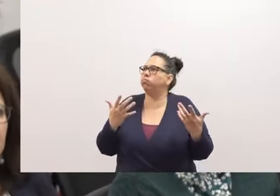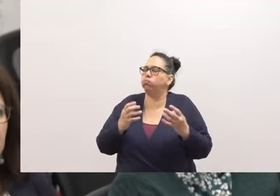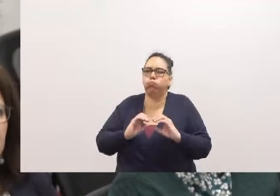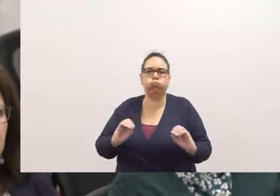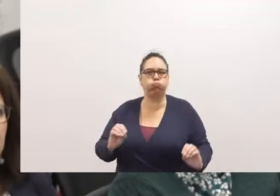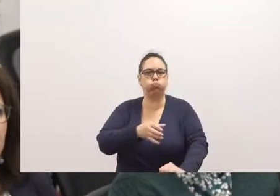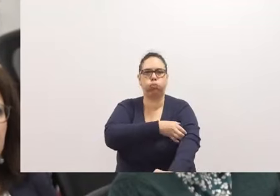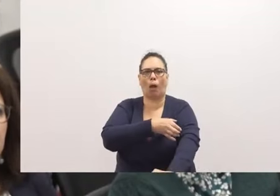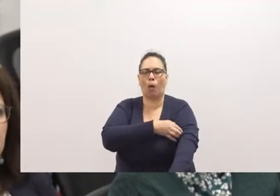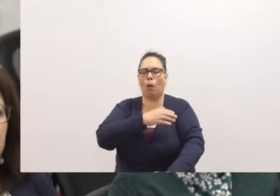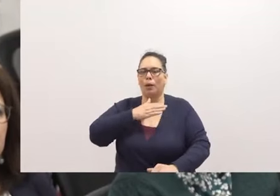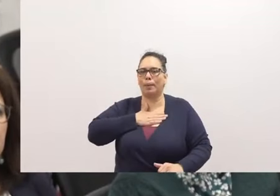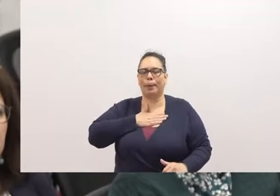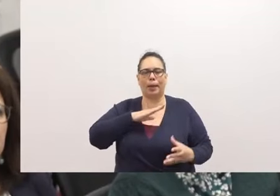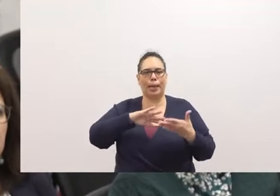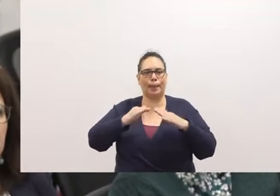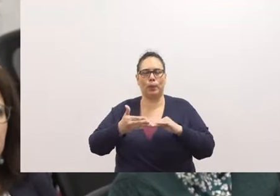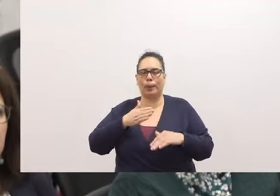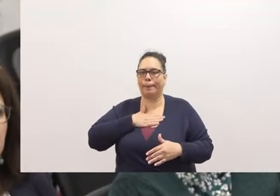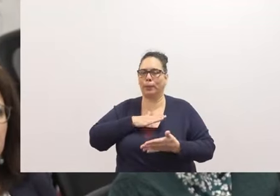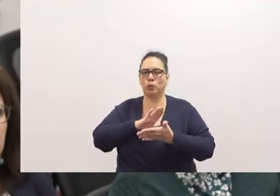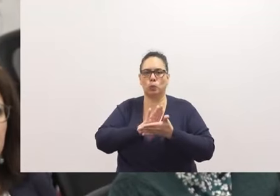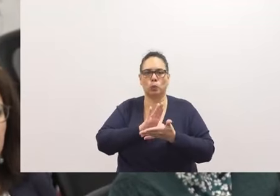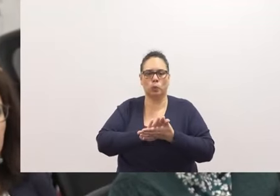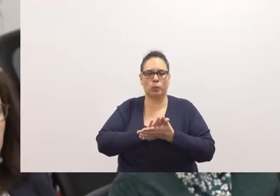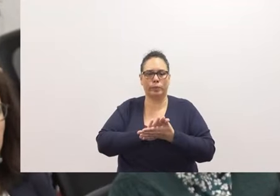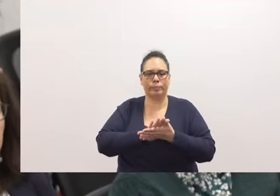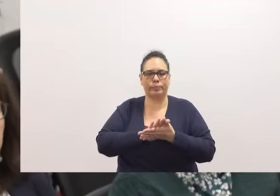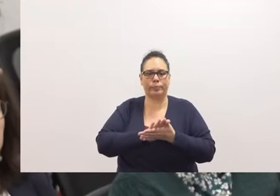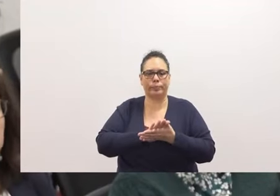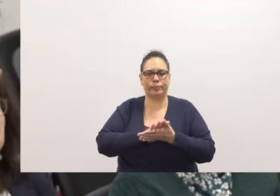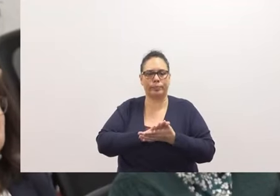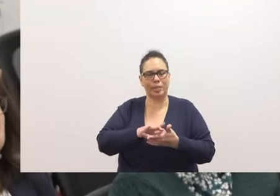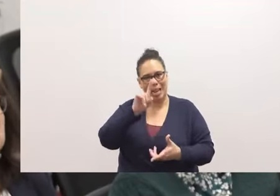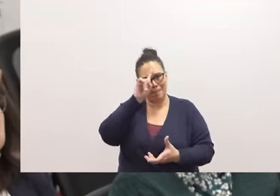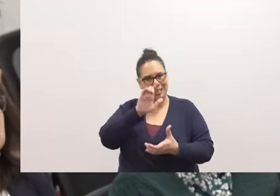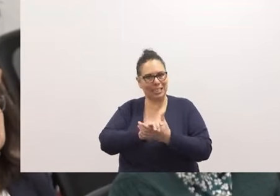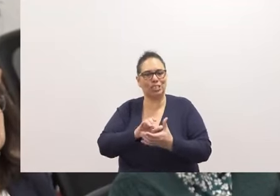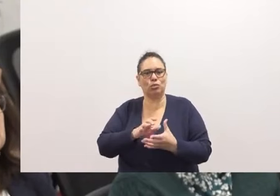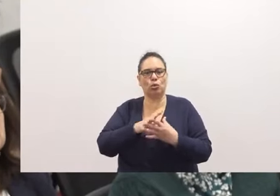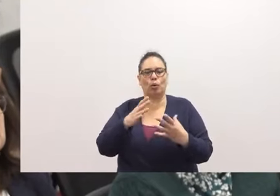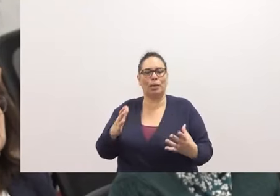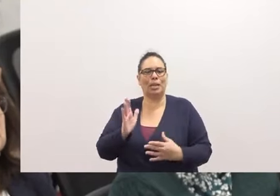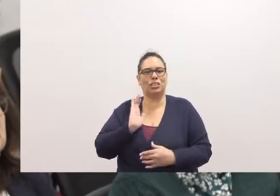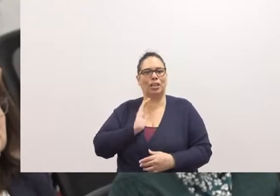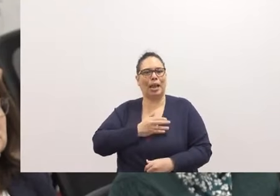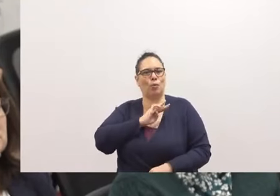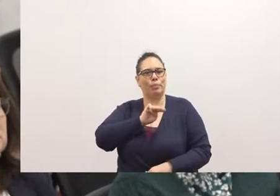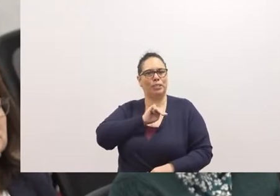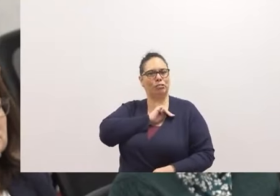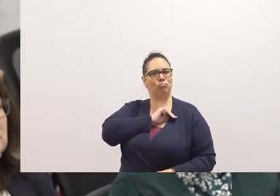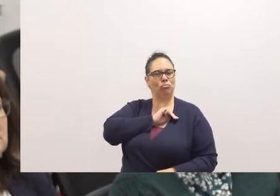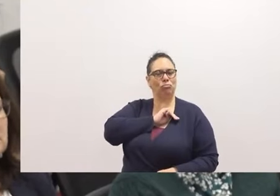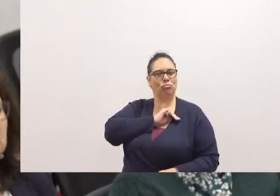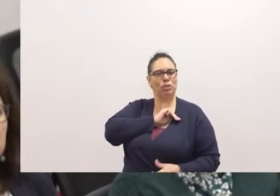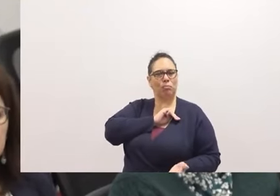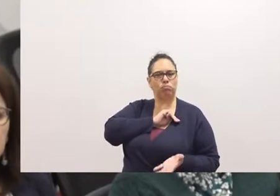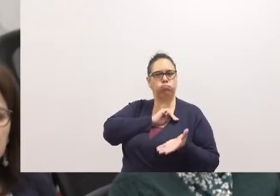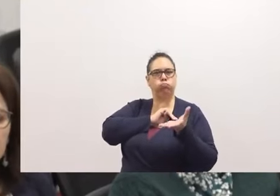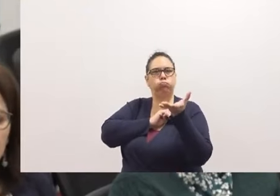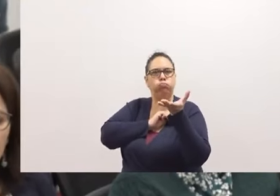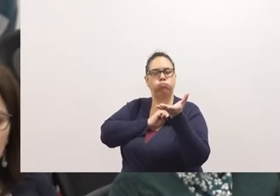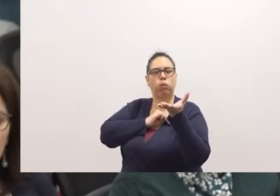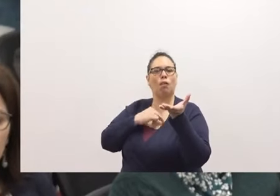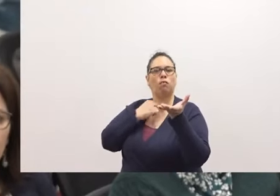powerless in my community and in my school. And I believed so much in our mission as a high school student of uplifting Black and brown